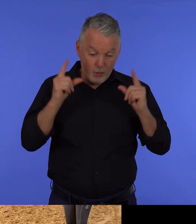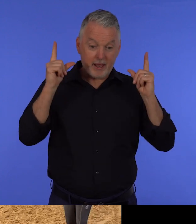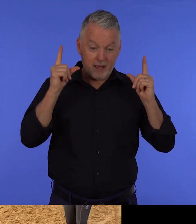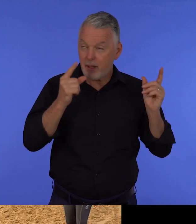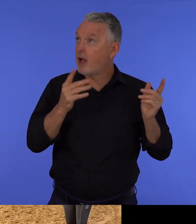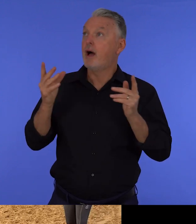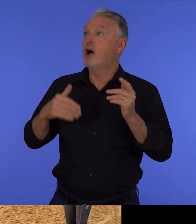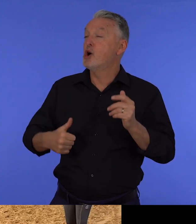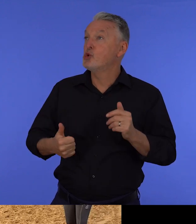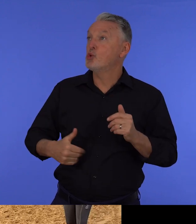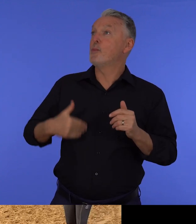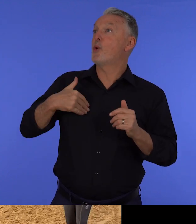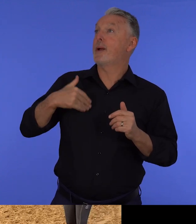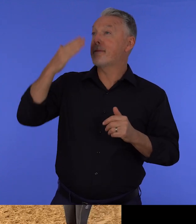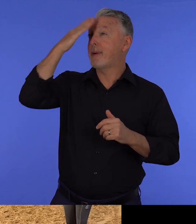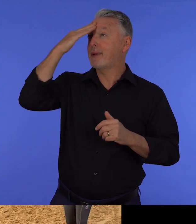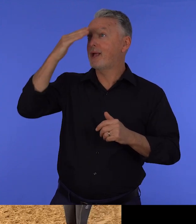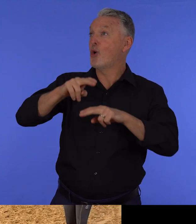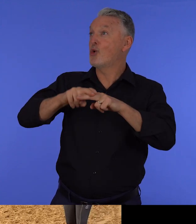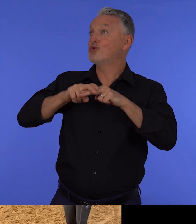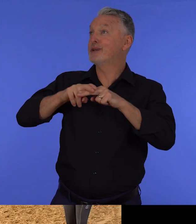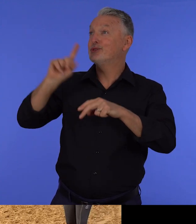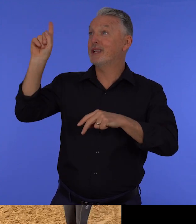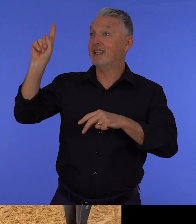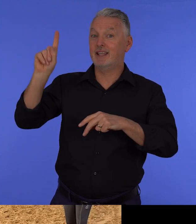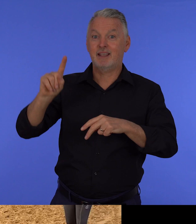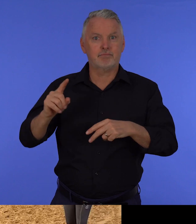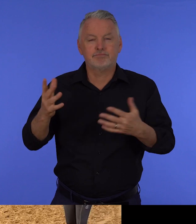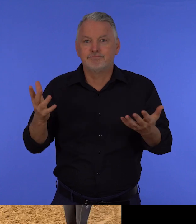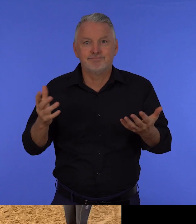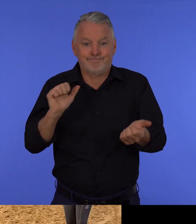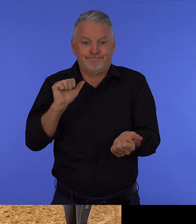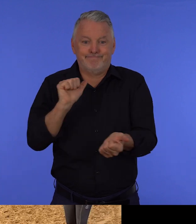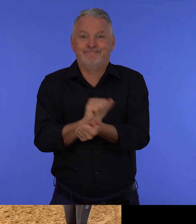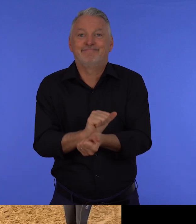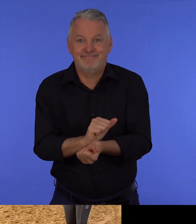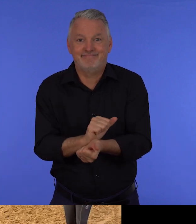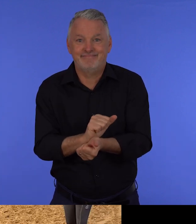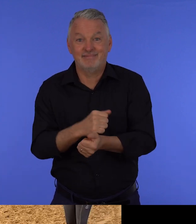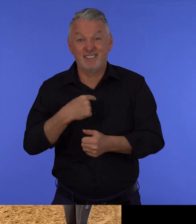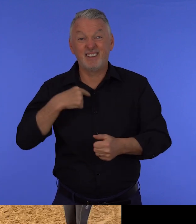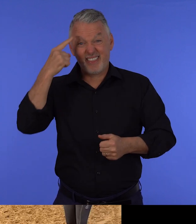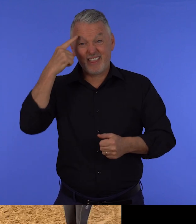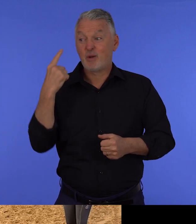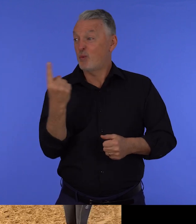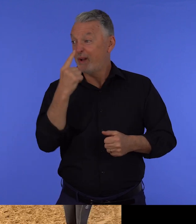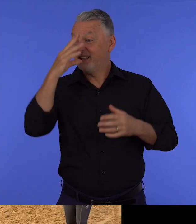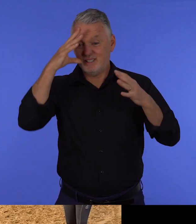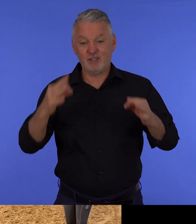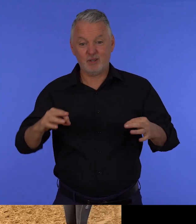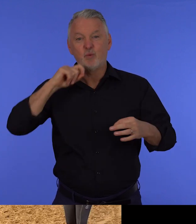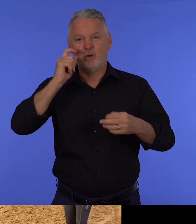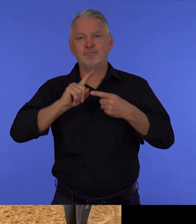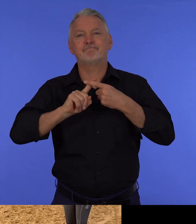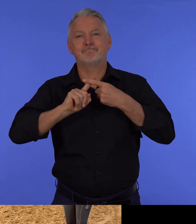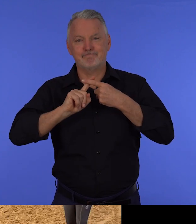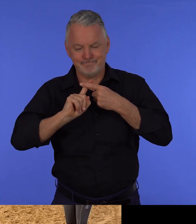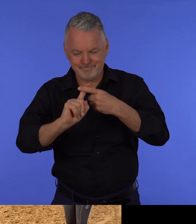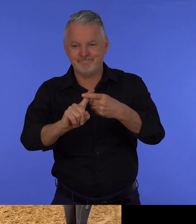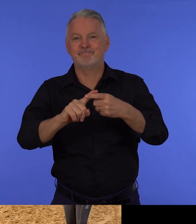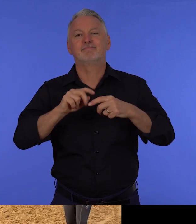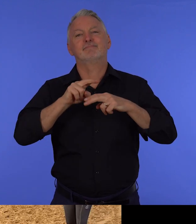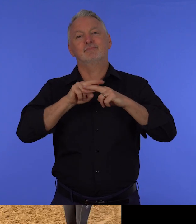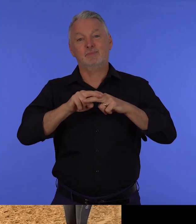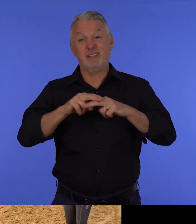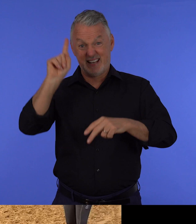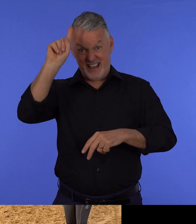saying, morning, mummy, horse riding? Every day. It was, I think it was decided